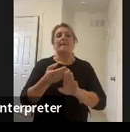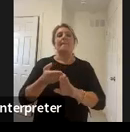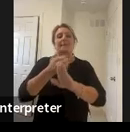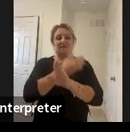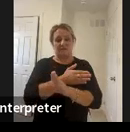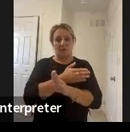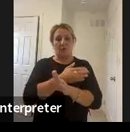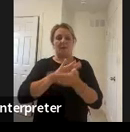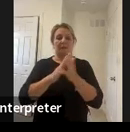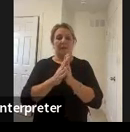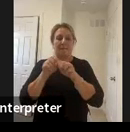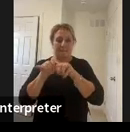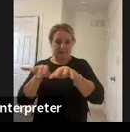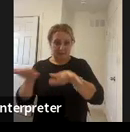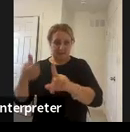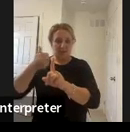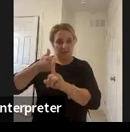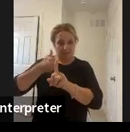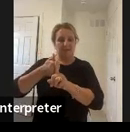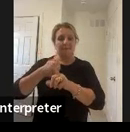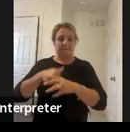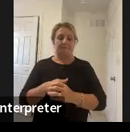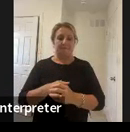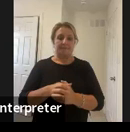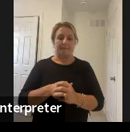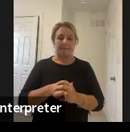become contagious. Next slide, please.